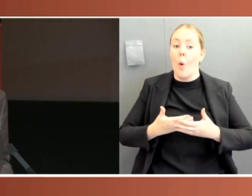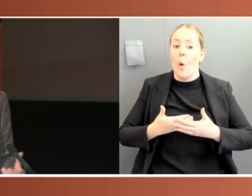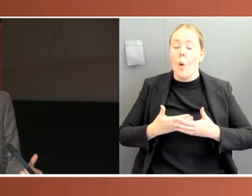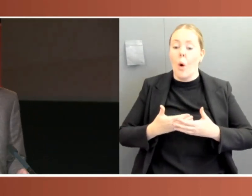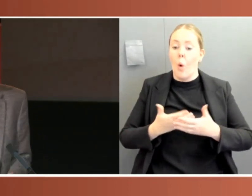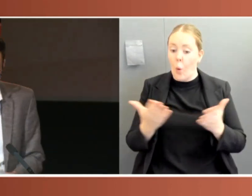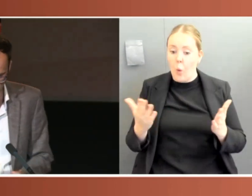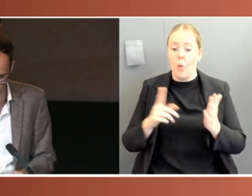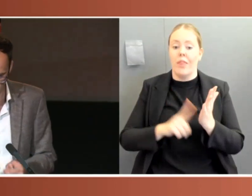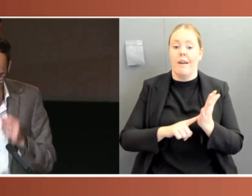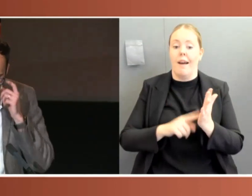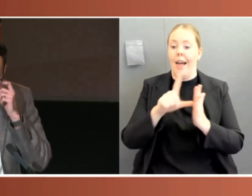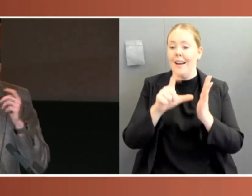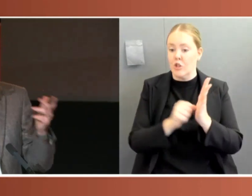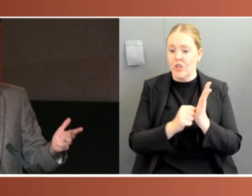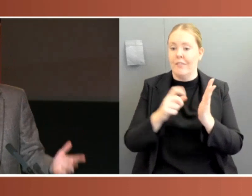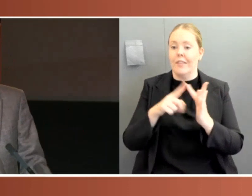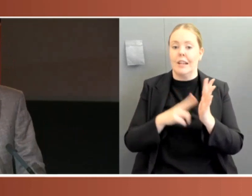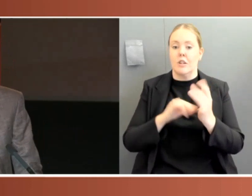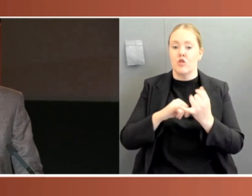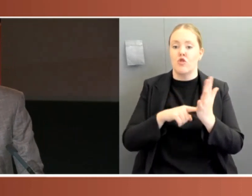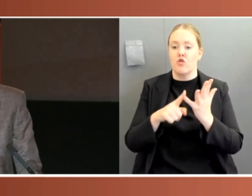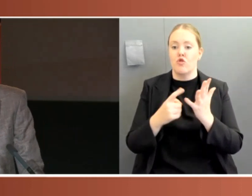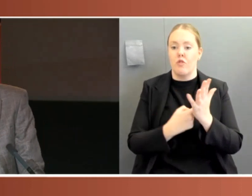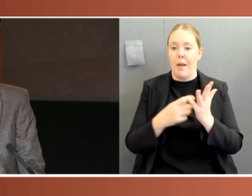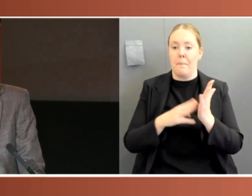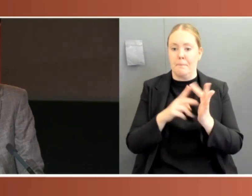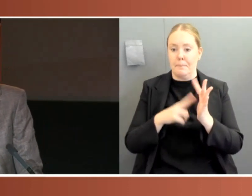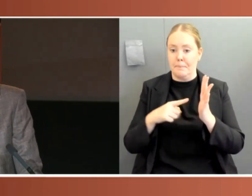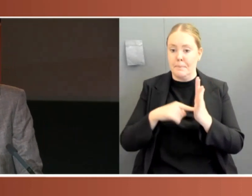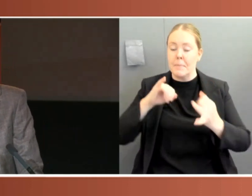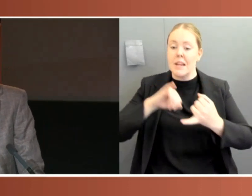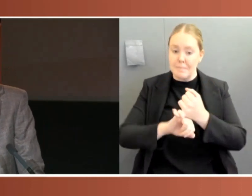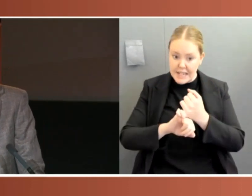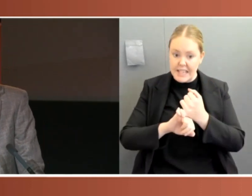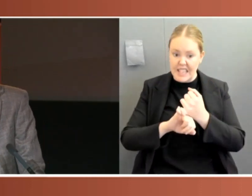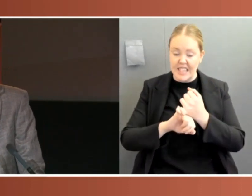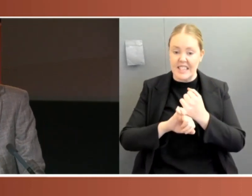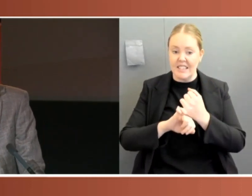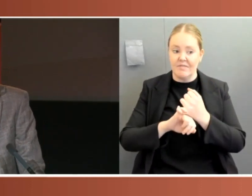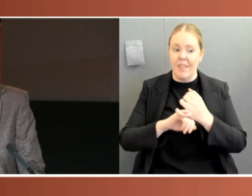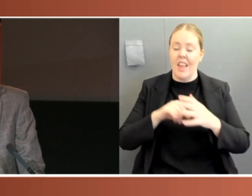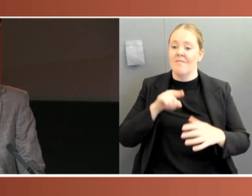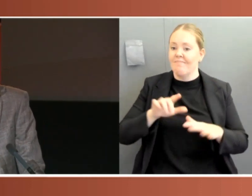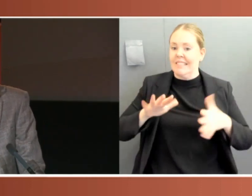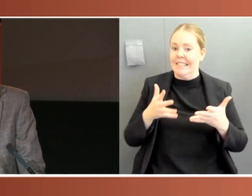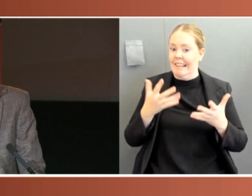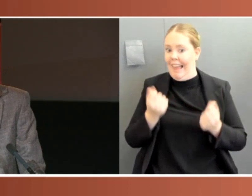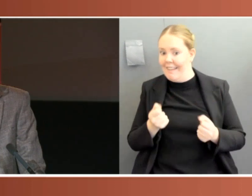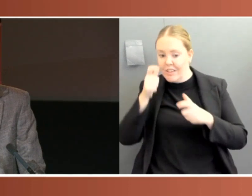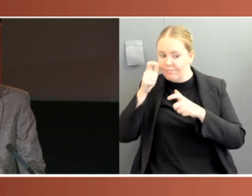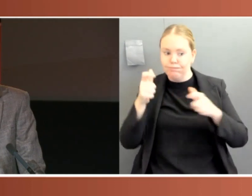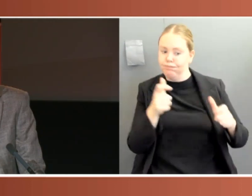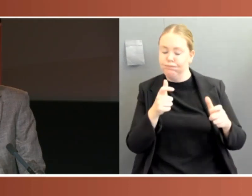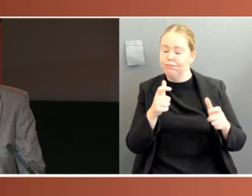the Parliament, by elected representatives. But this was not for lack of trying by some parliamentarians. On the 14th of September 2021, members of the New South